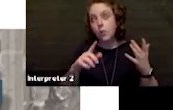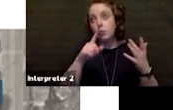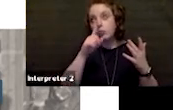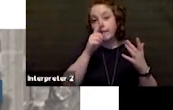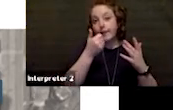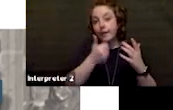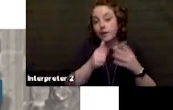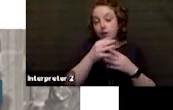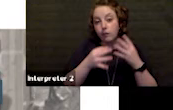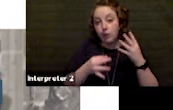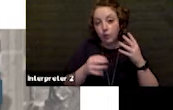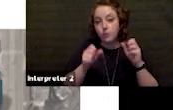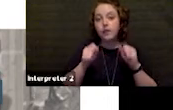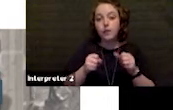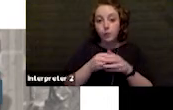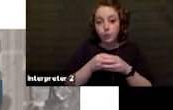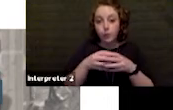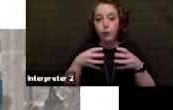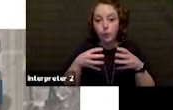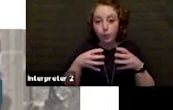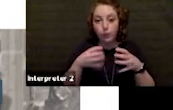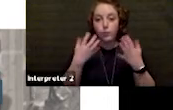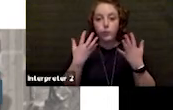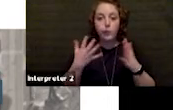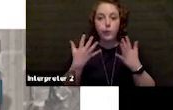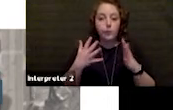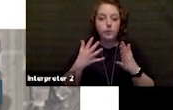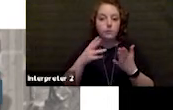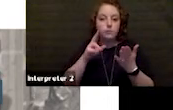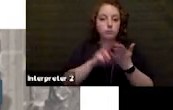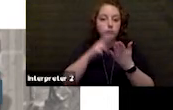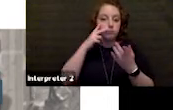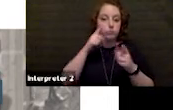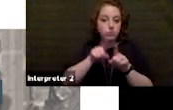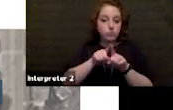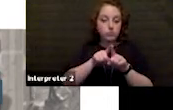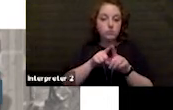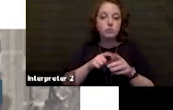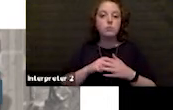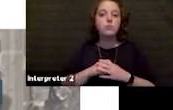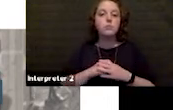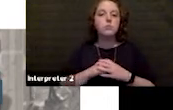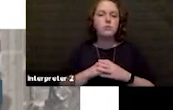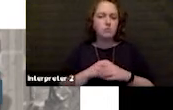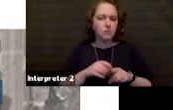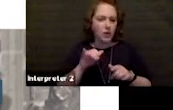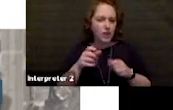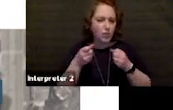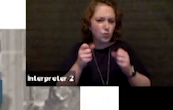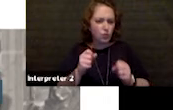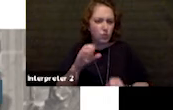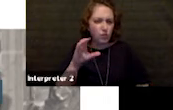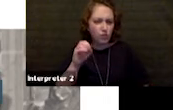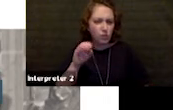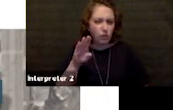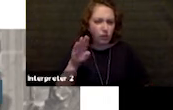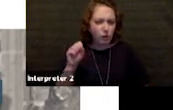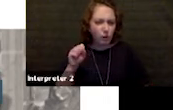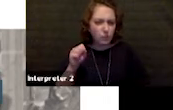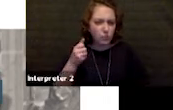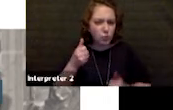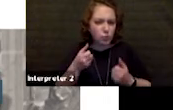we've already signed that agreement. And so what is that street? Is that Cobb that we're looking at?